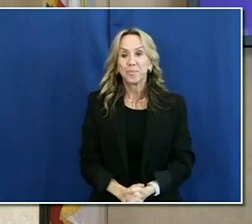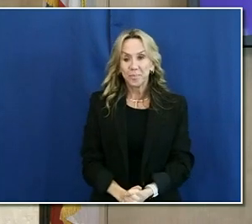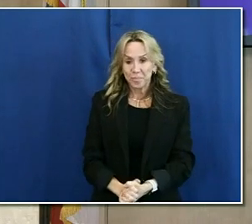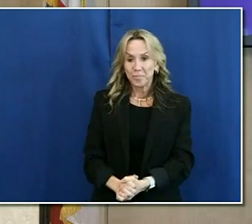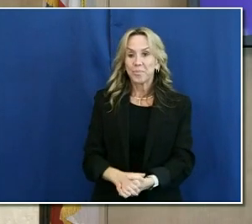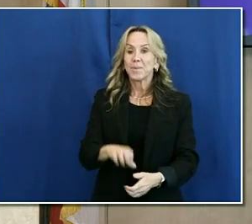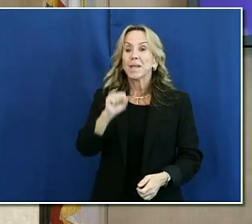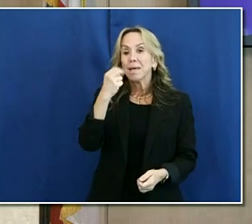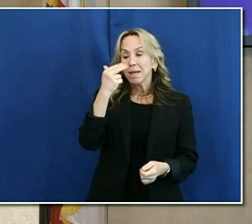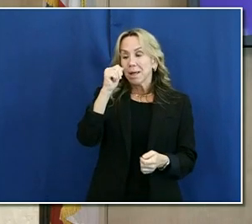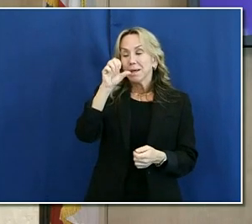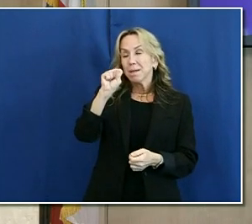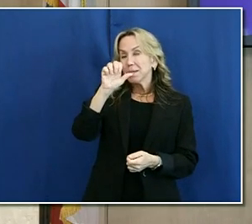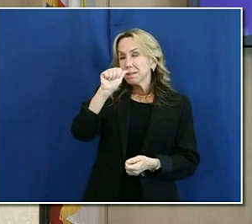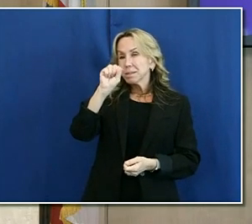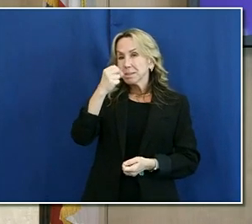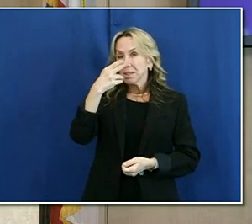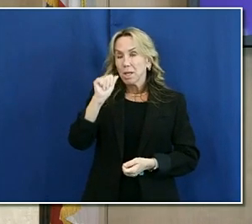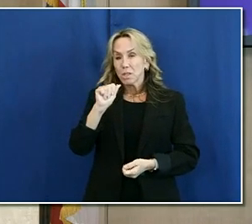KUSI.